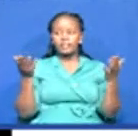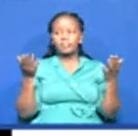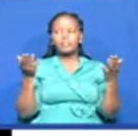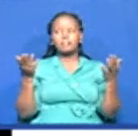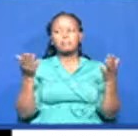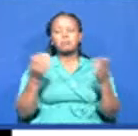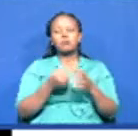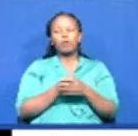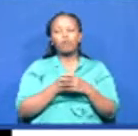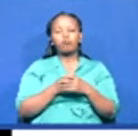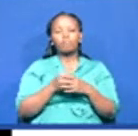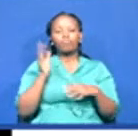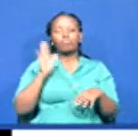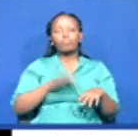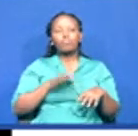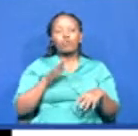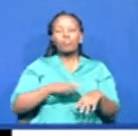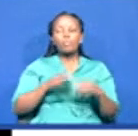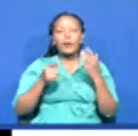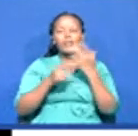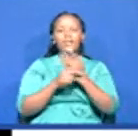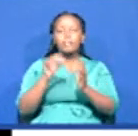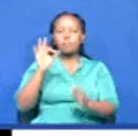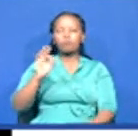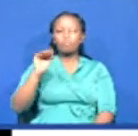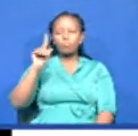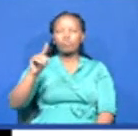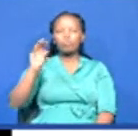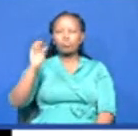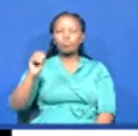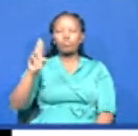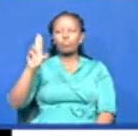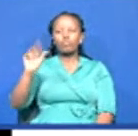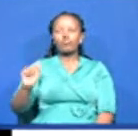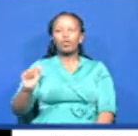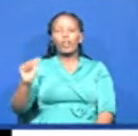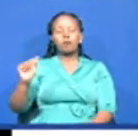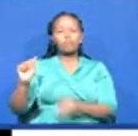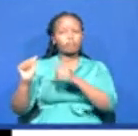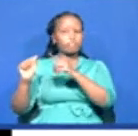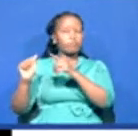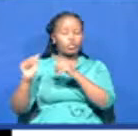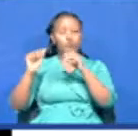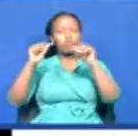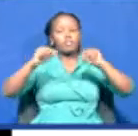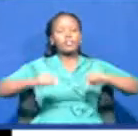Ms. Flora Motahi. She is the chairperson